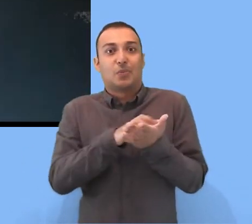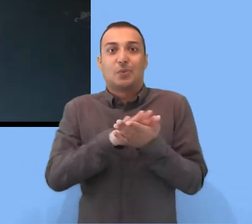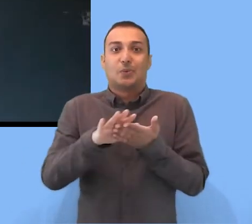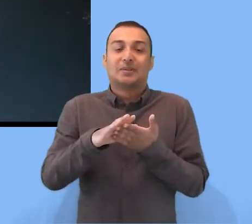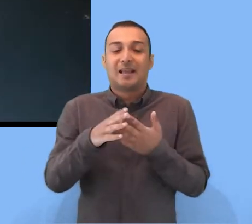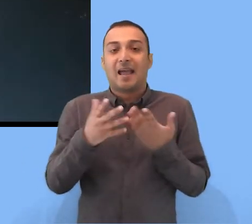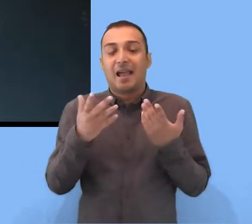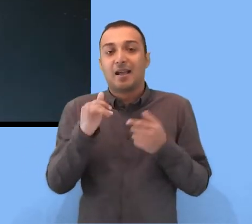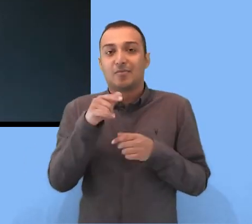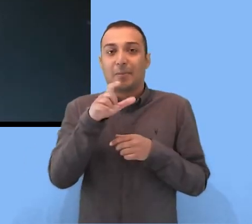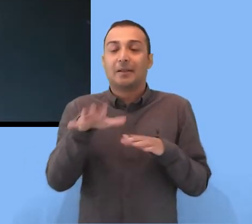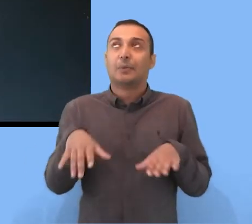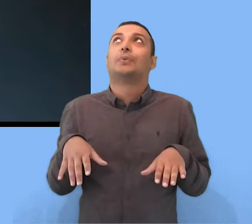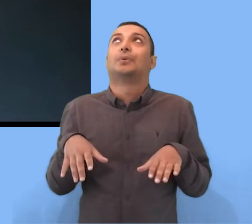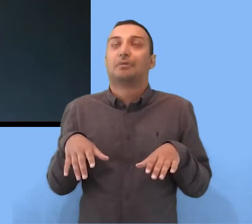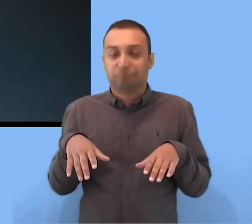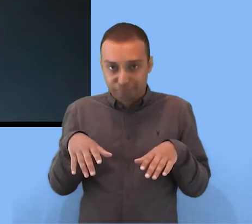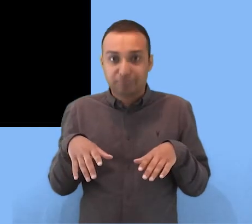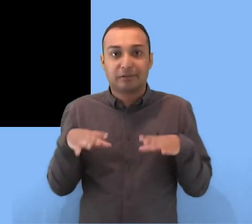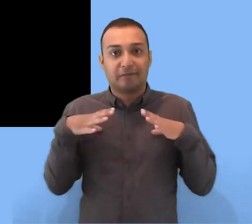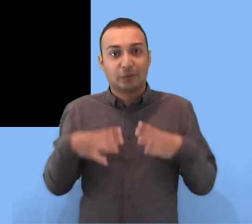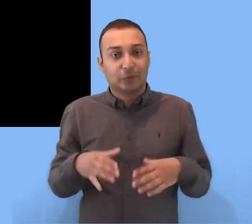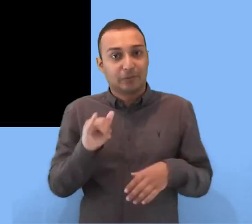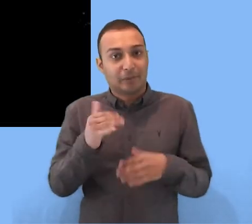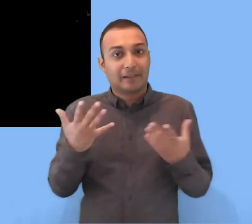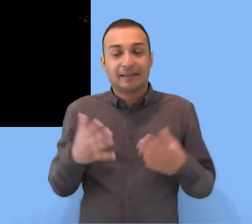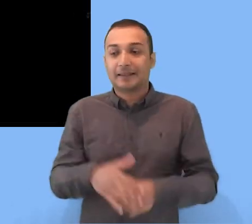I'll just share my screen.